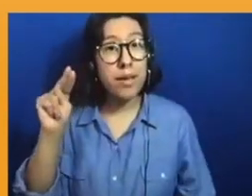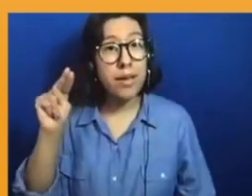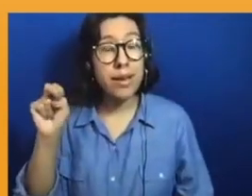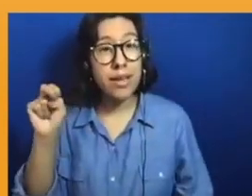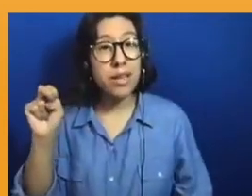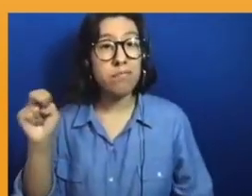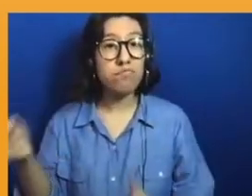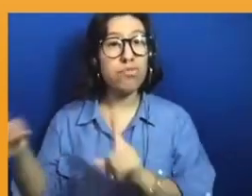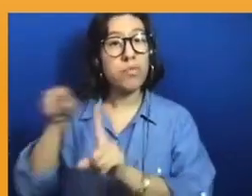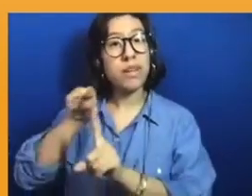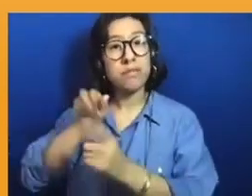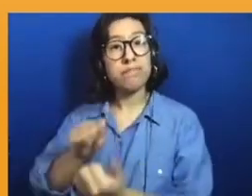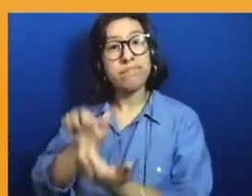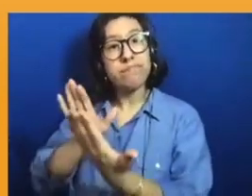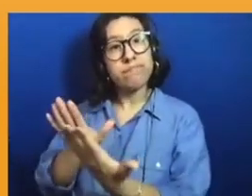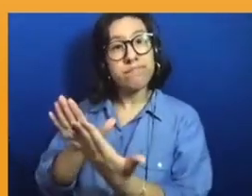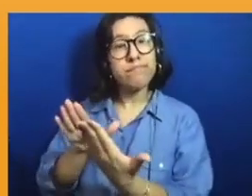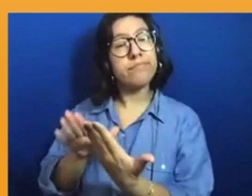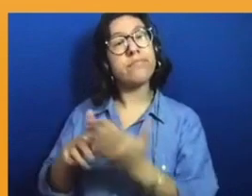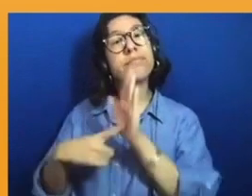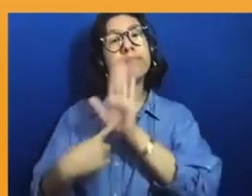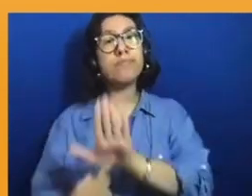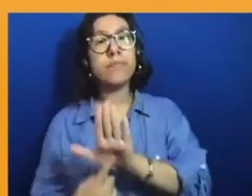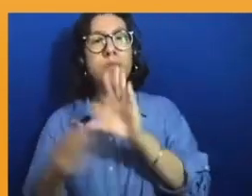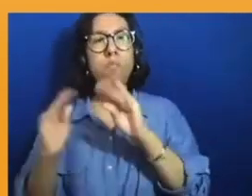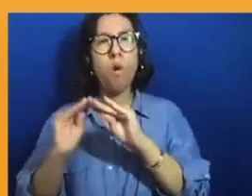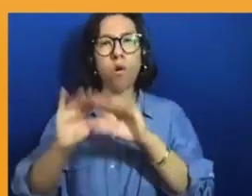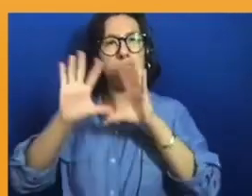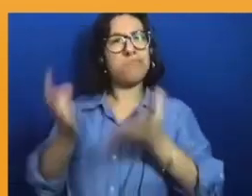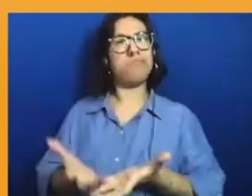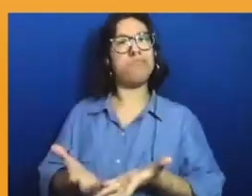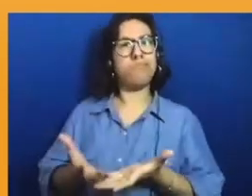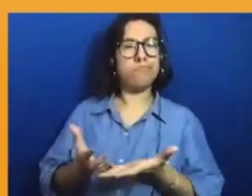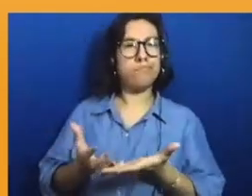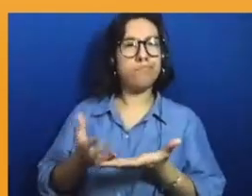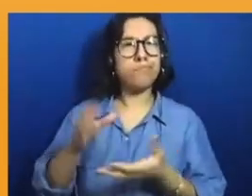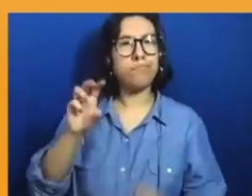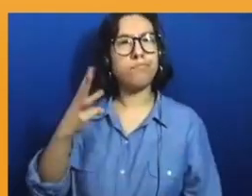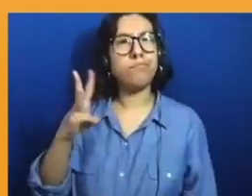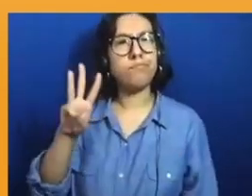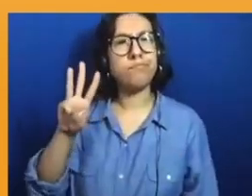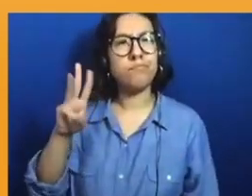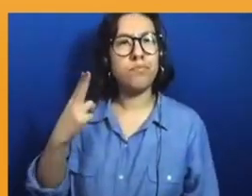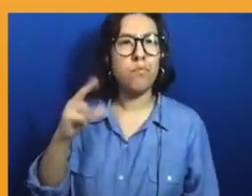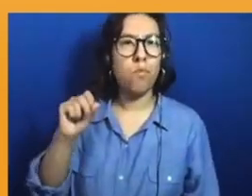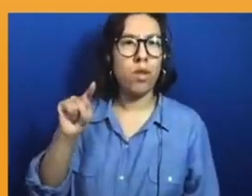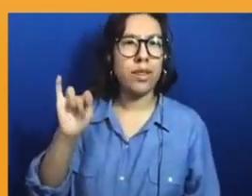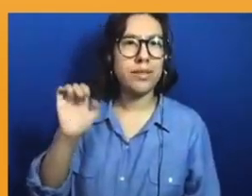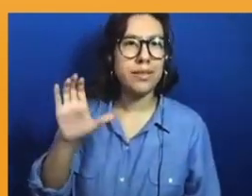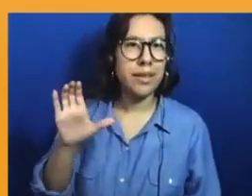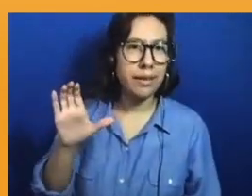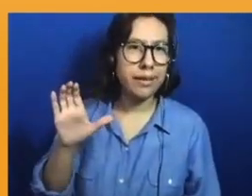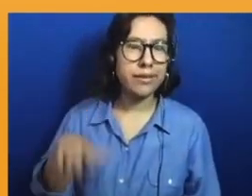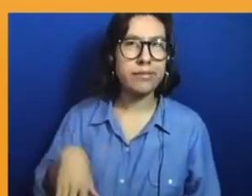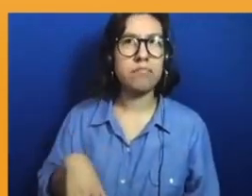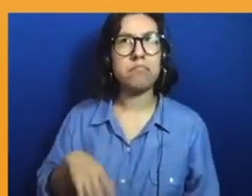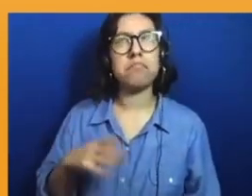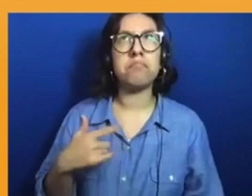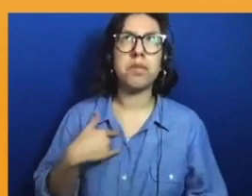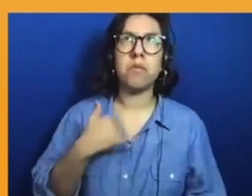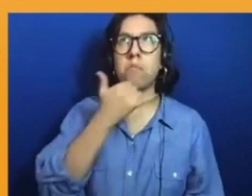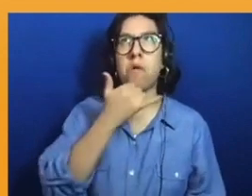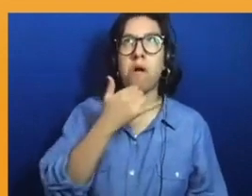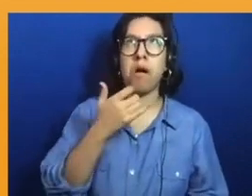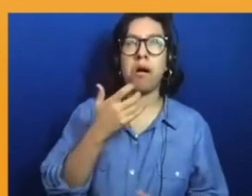depict to make characters more holistic. I think I would be remiss if I didn't, you know, kind of